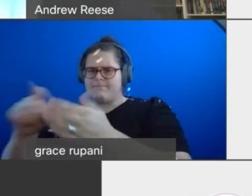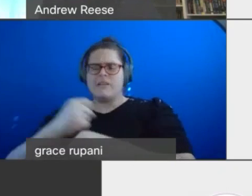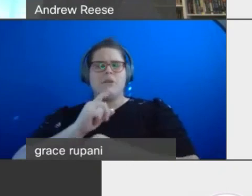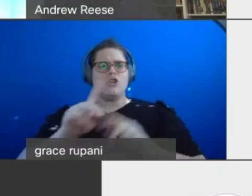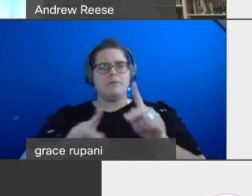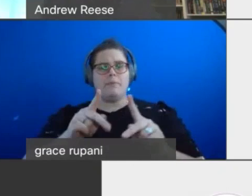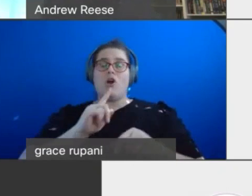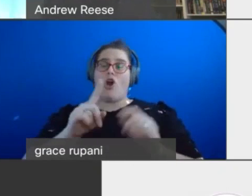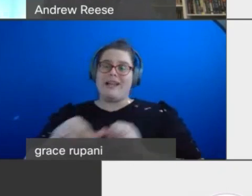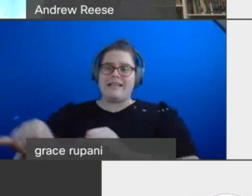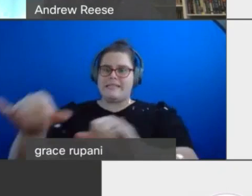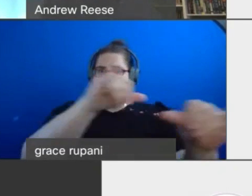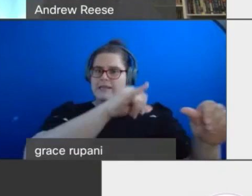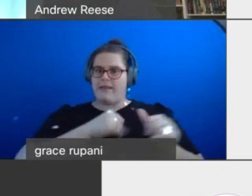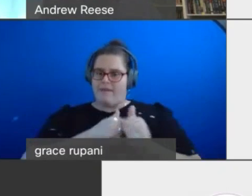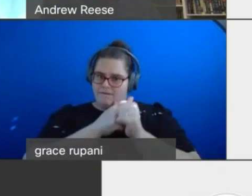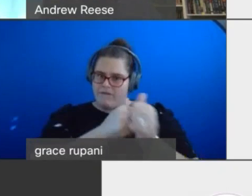the required